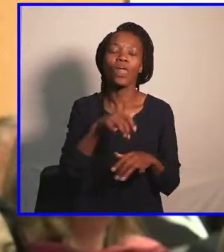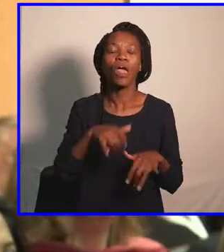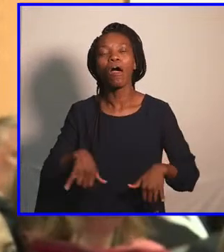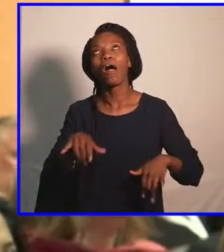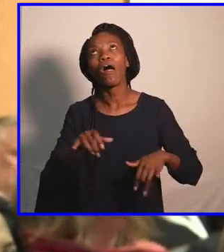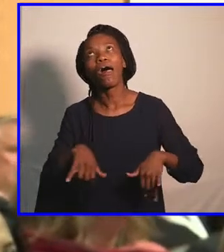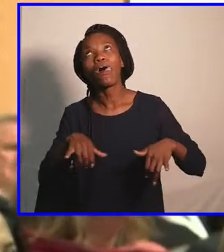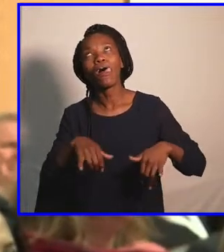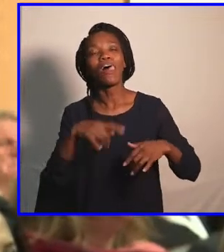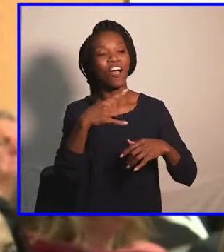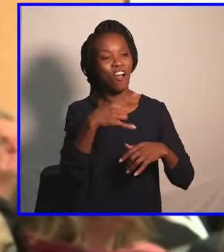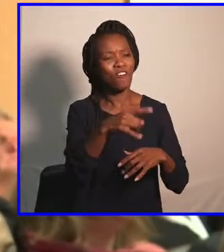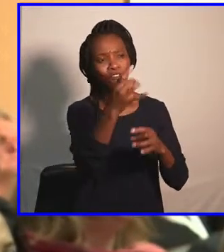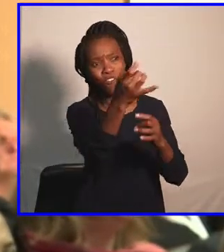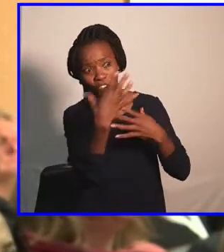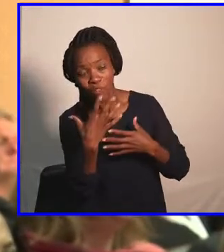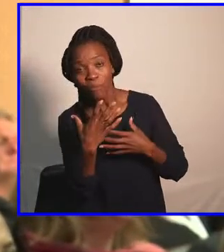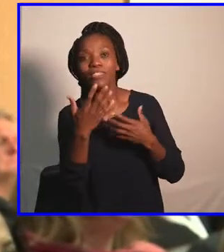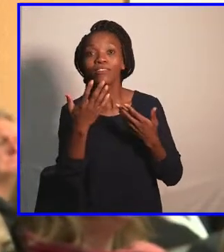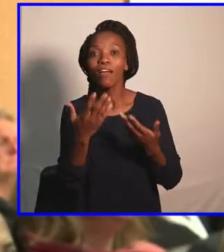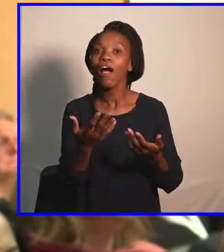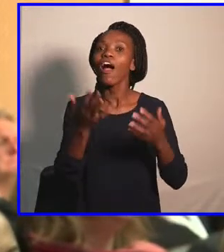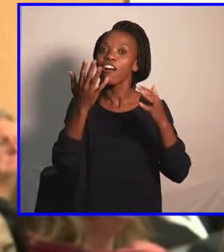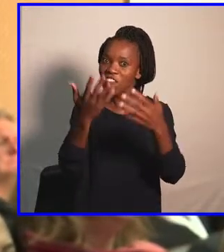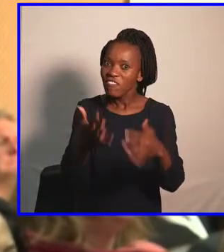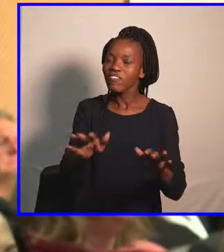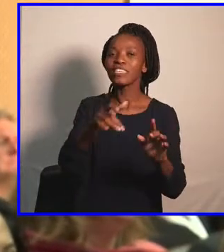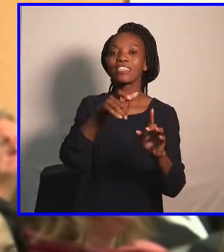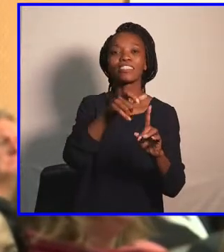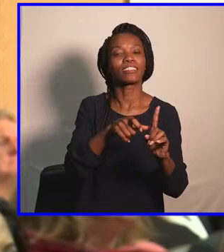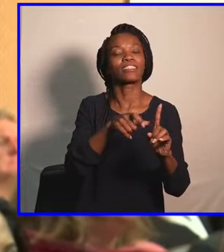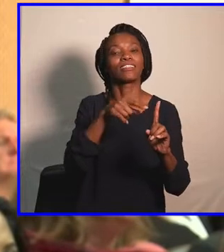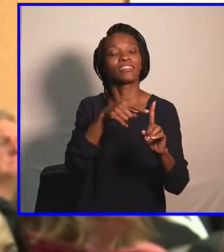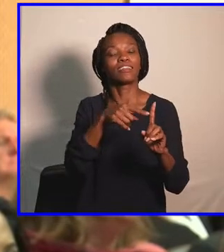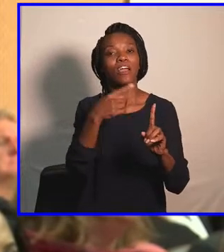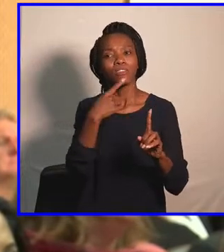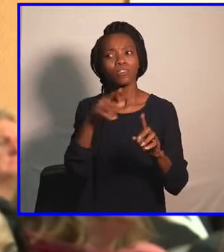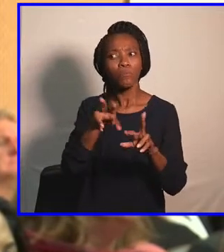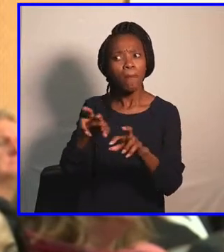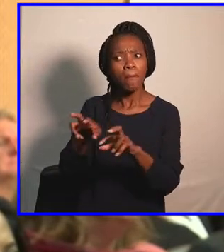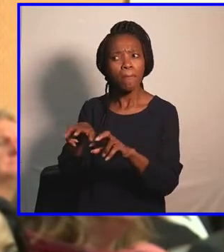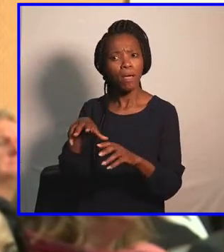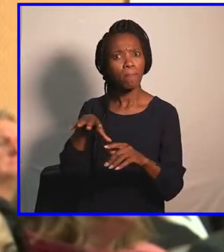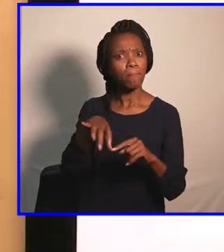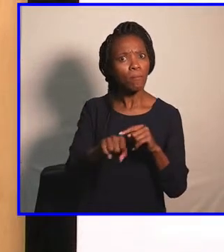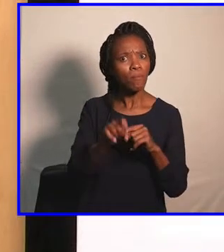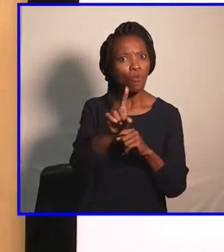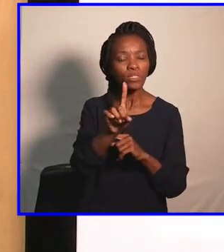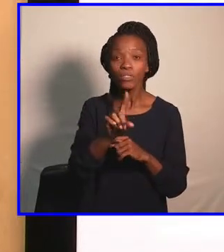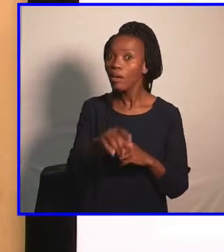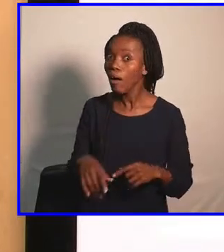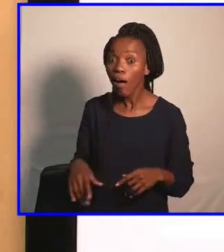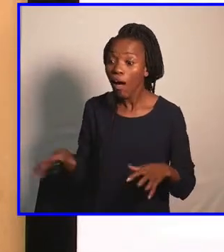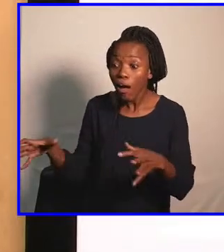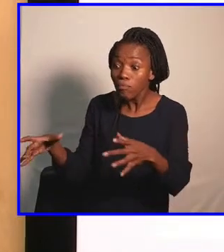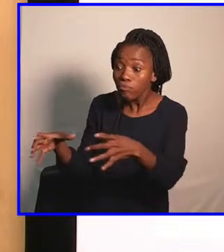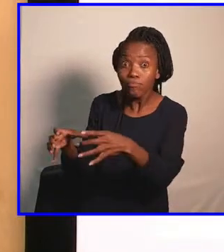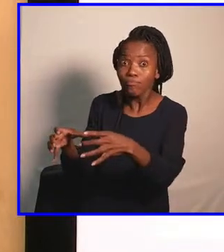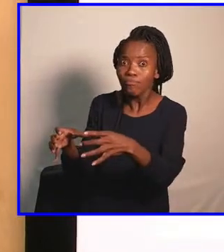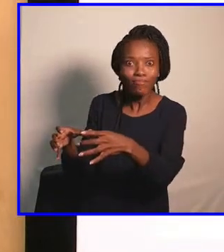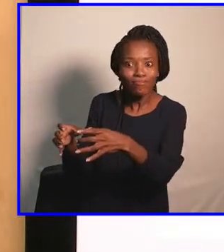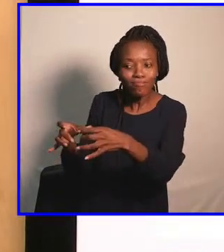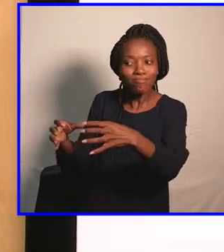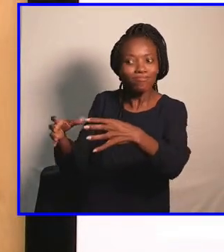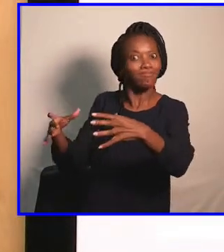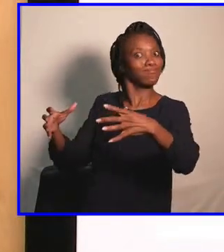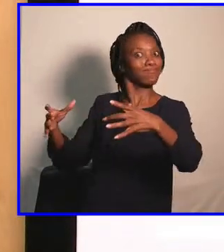writes a piece, and her name is Claire Bessica. She says she's found that no, rather than it shrinking, it's